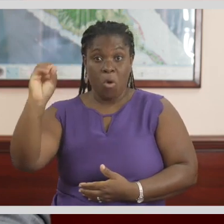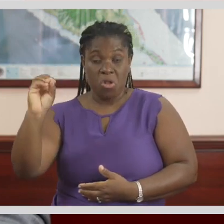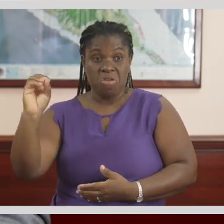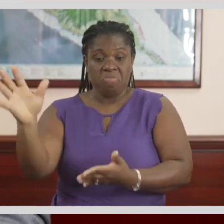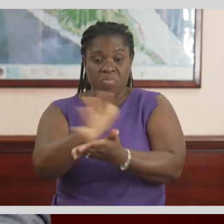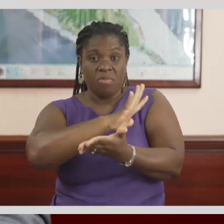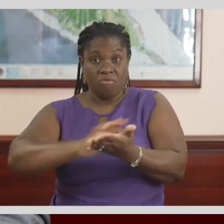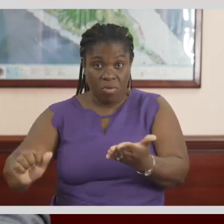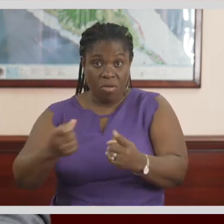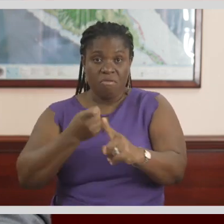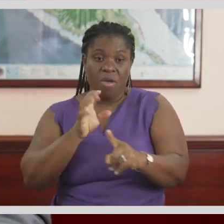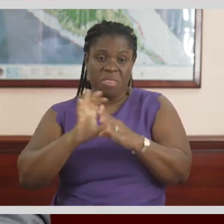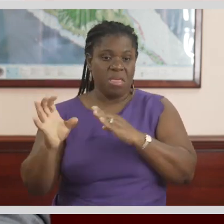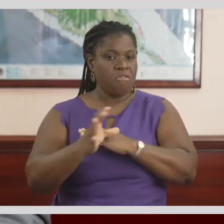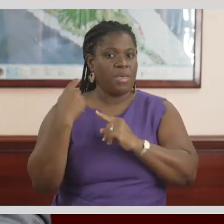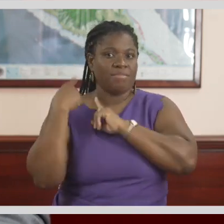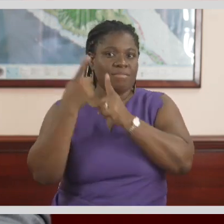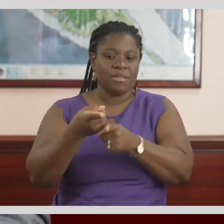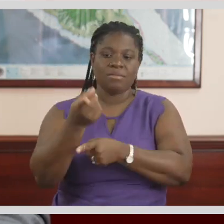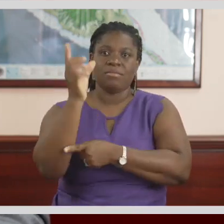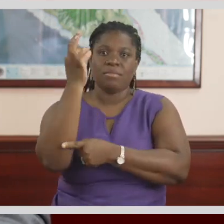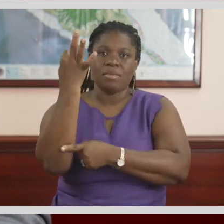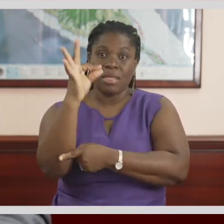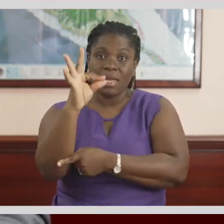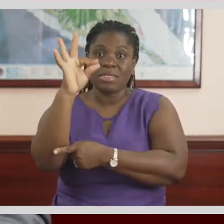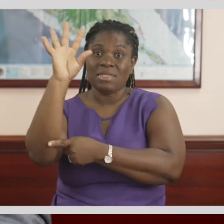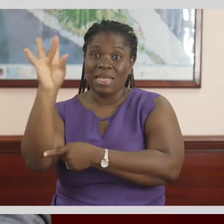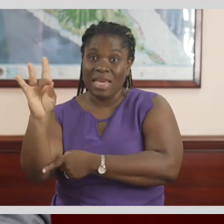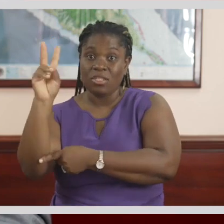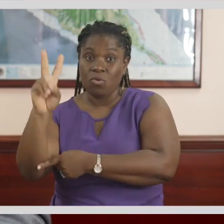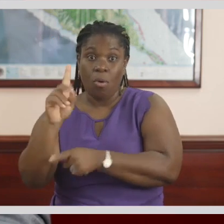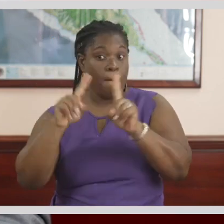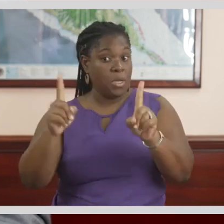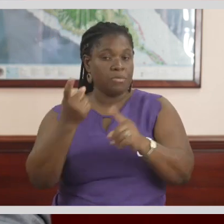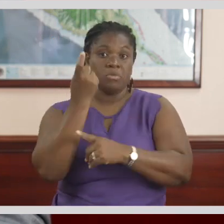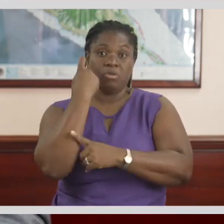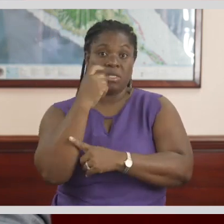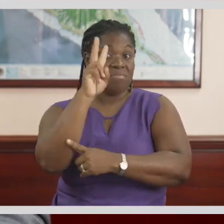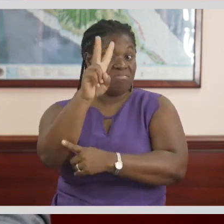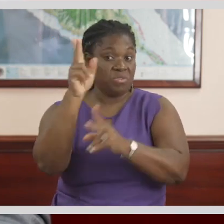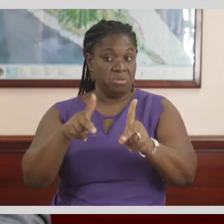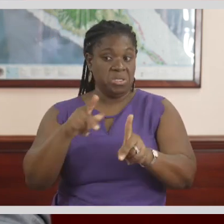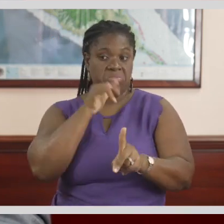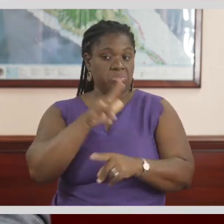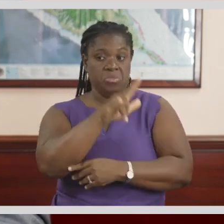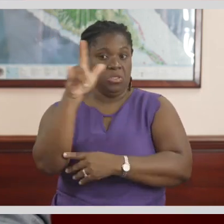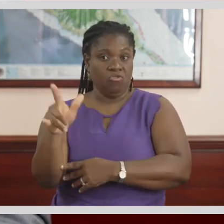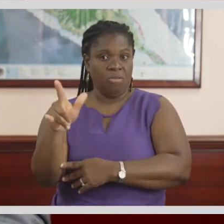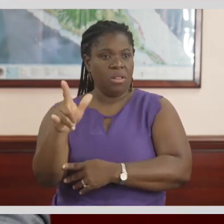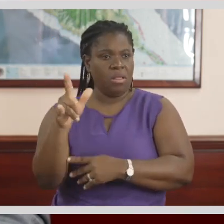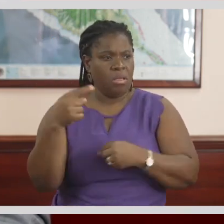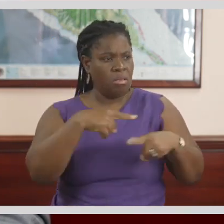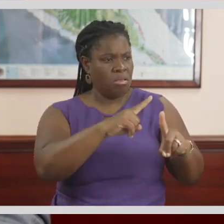the Caribbean region since 1982. However, recently two unvaccinated individuals with no travel